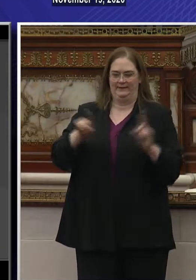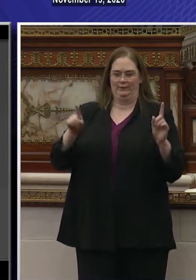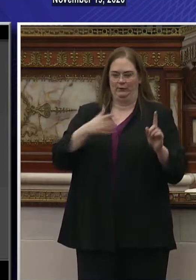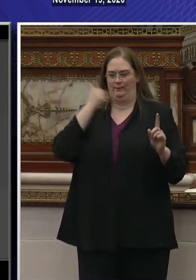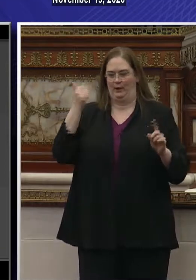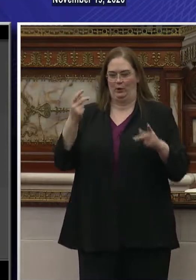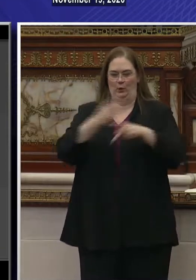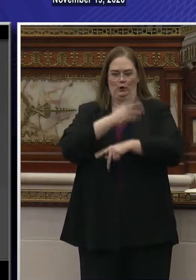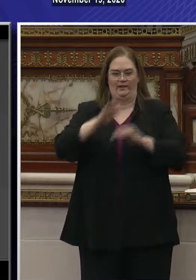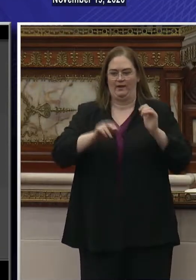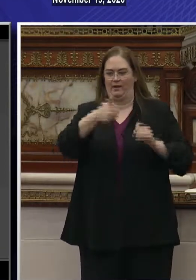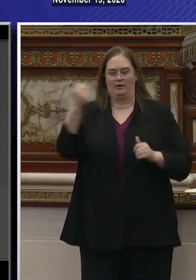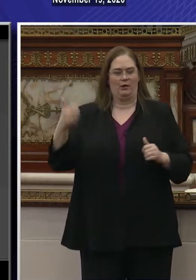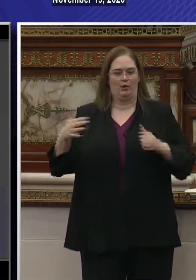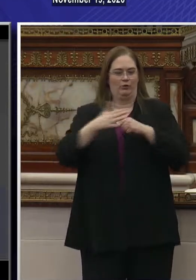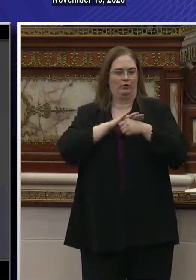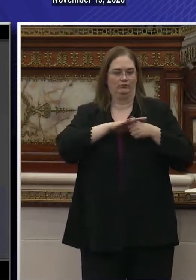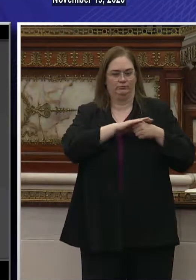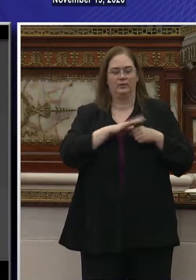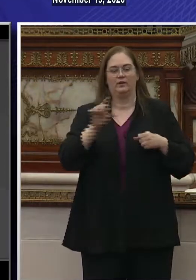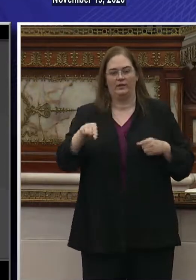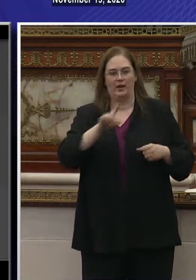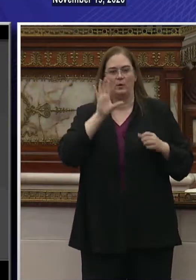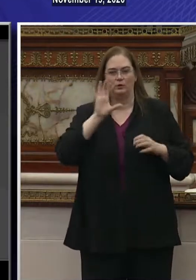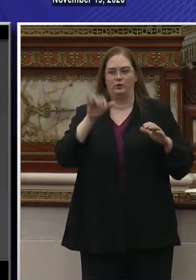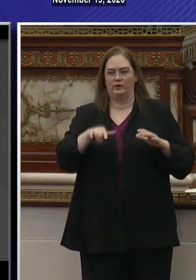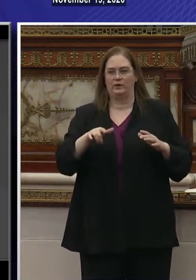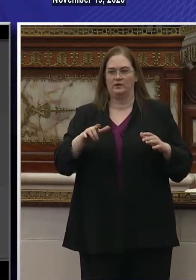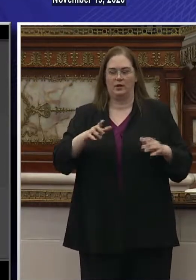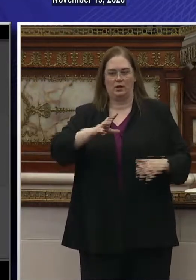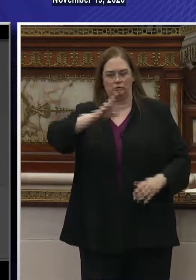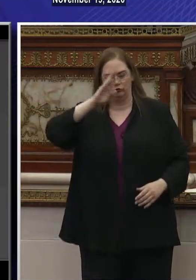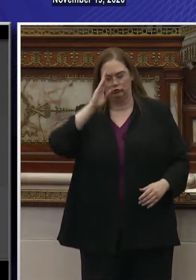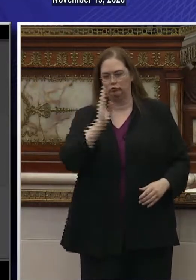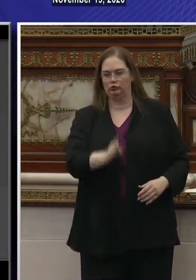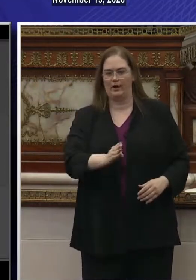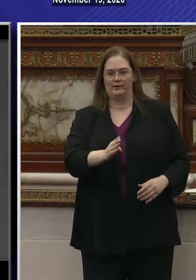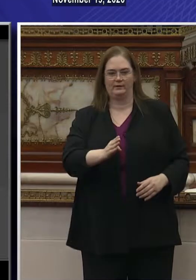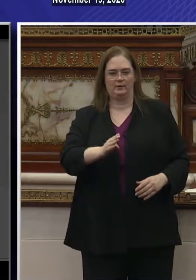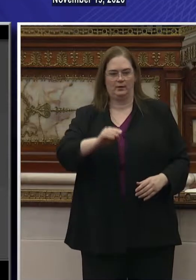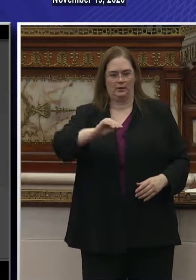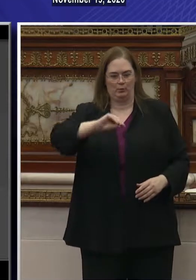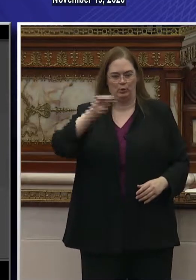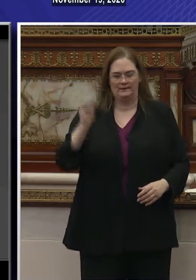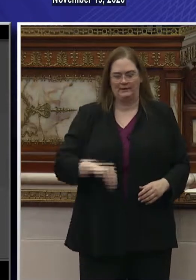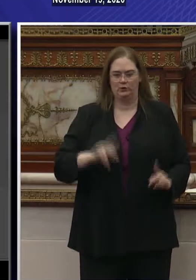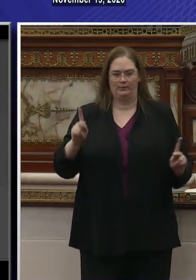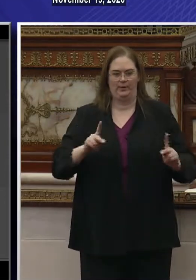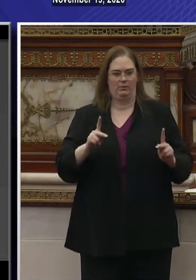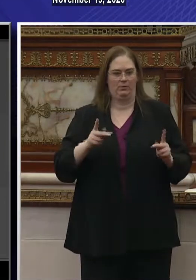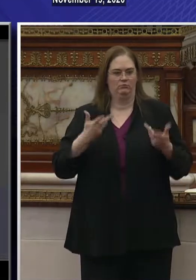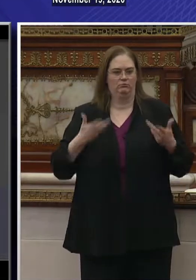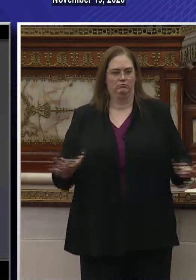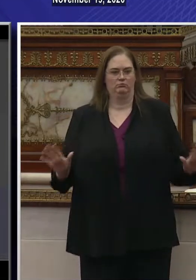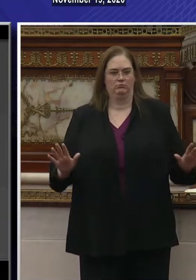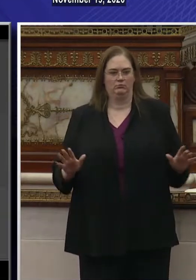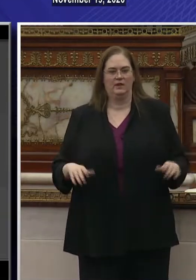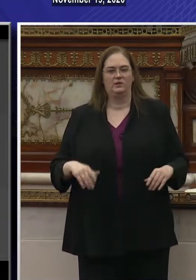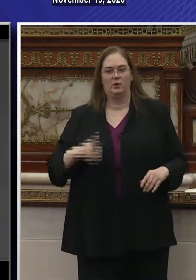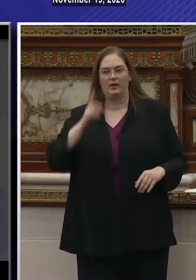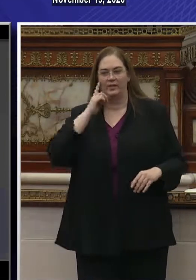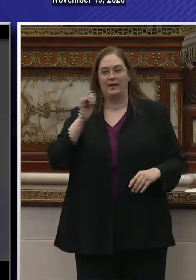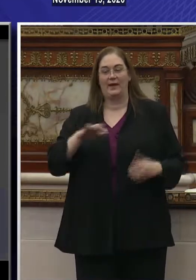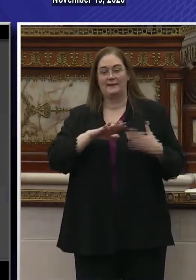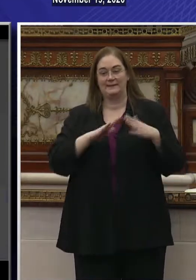than any other jurisdiction. They're going to do this on a straight per capita basis. So I think as